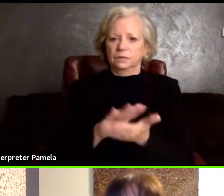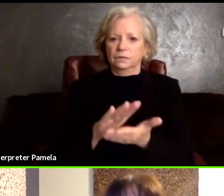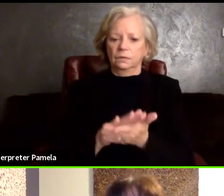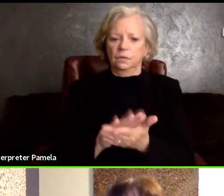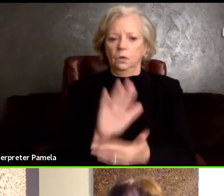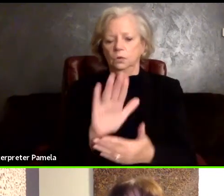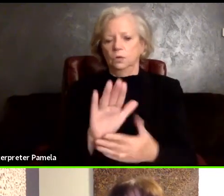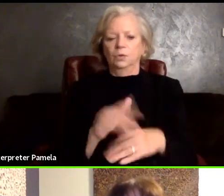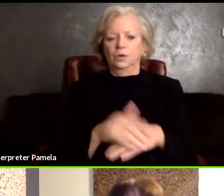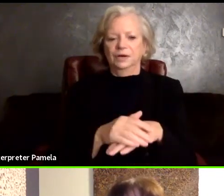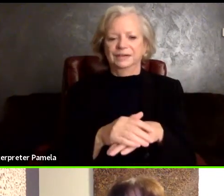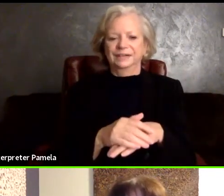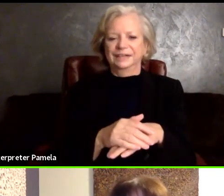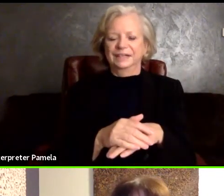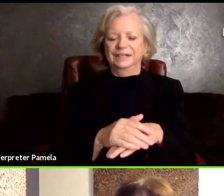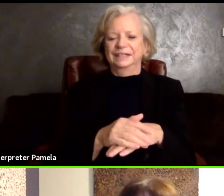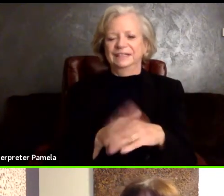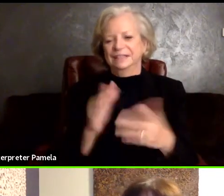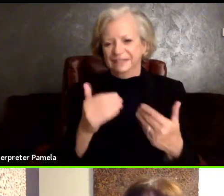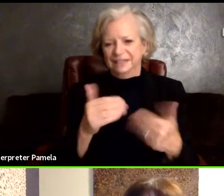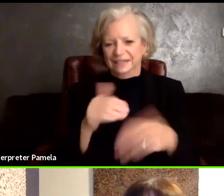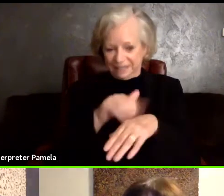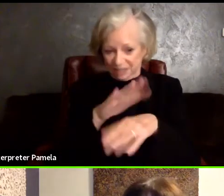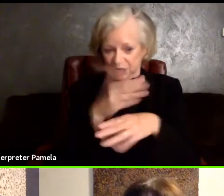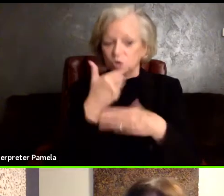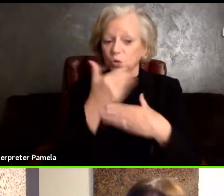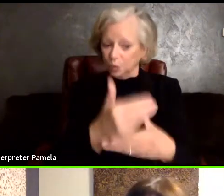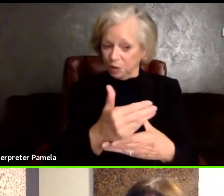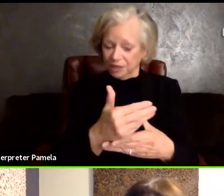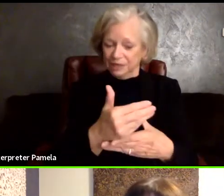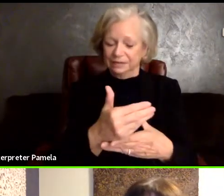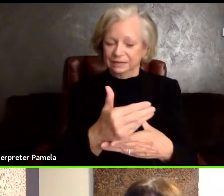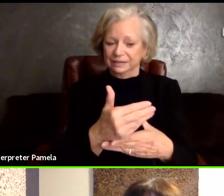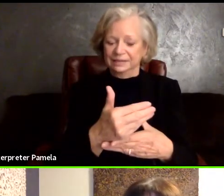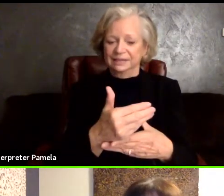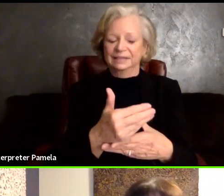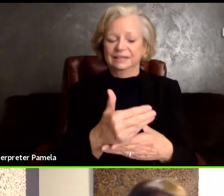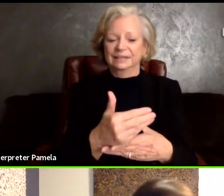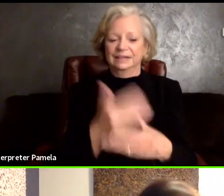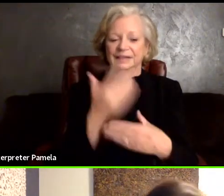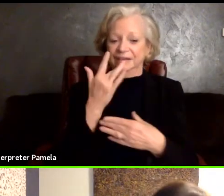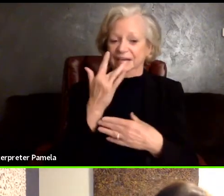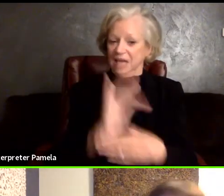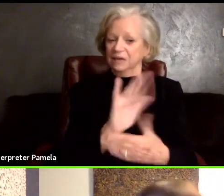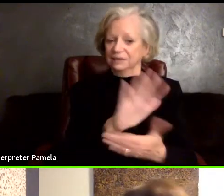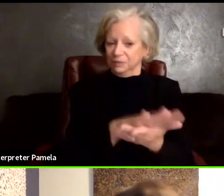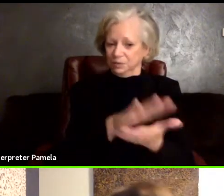superstition is to say good, to send good wishes to our schools, because it's been a lot.